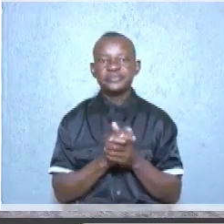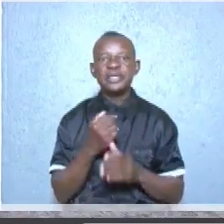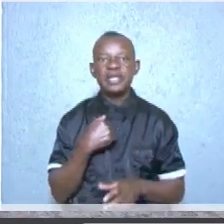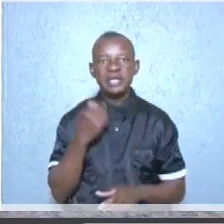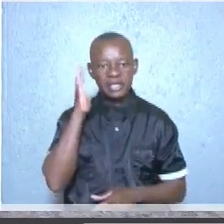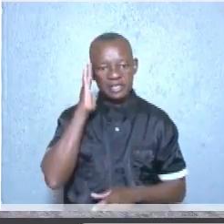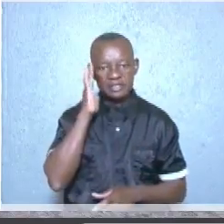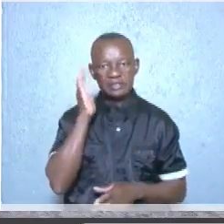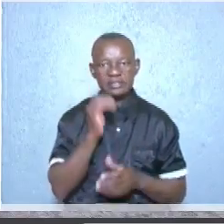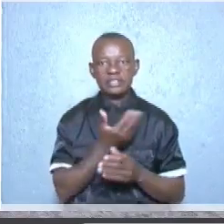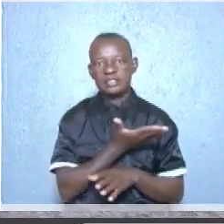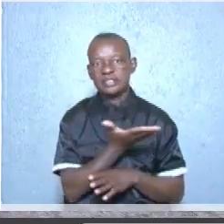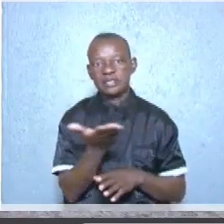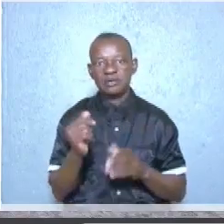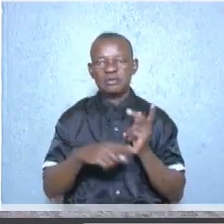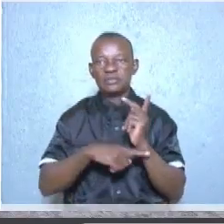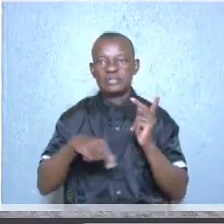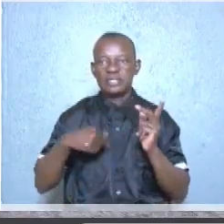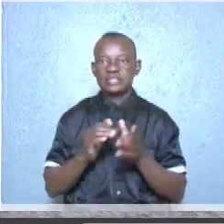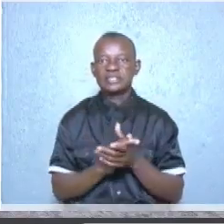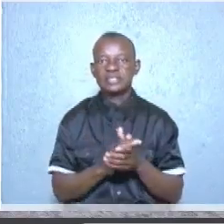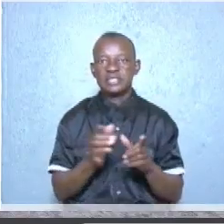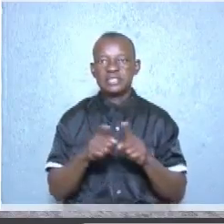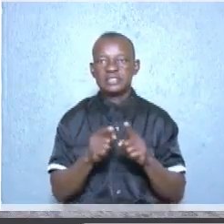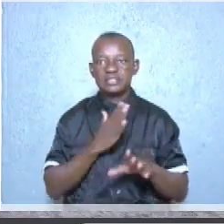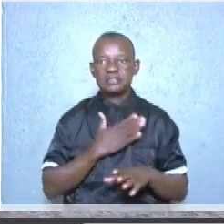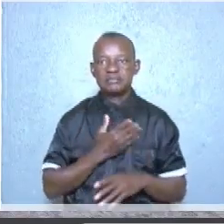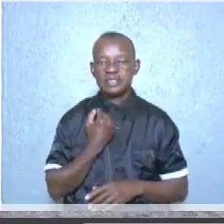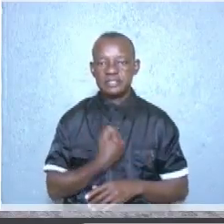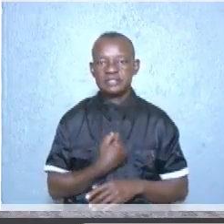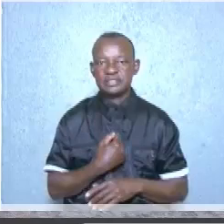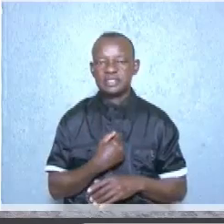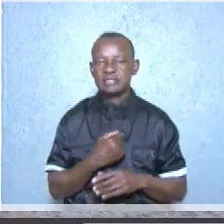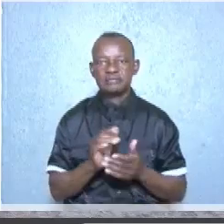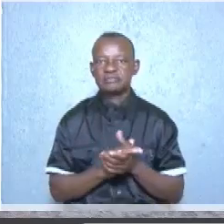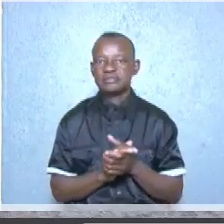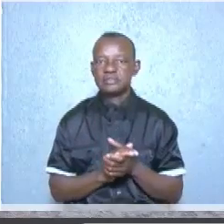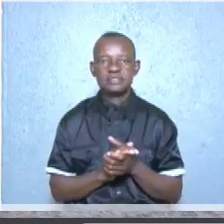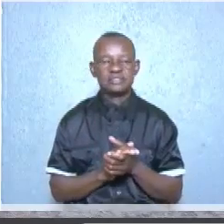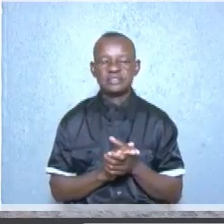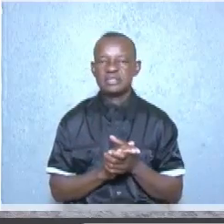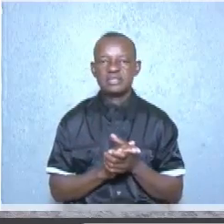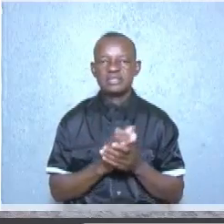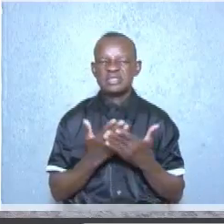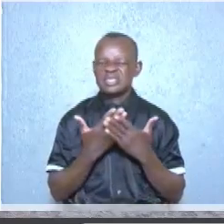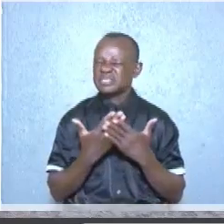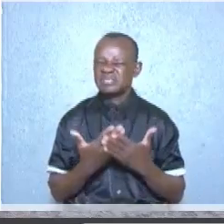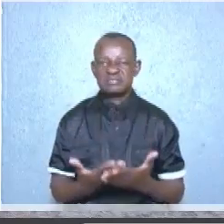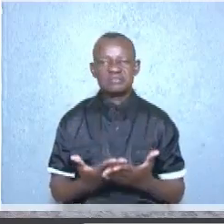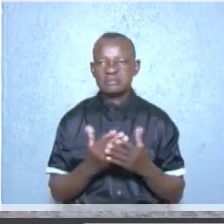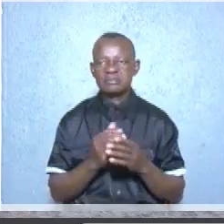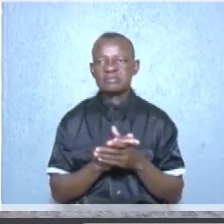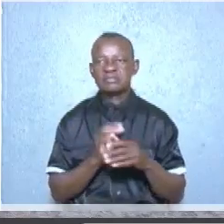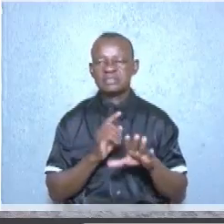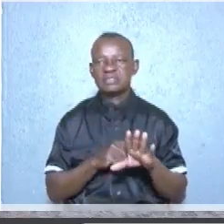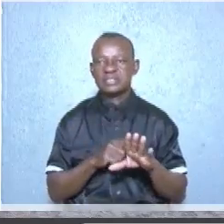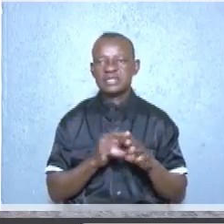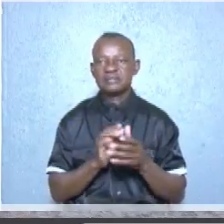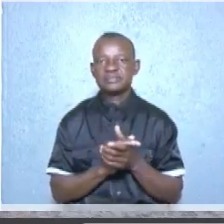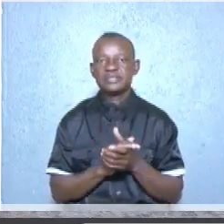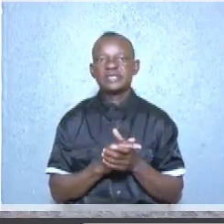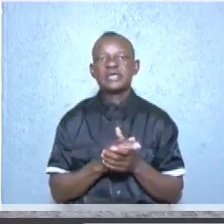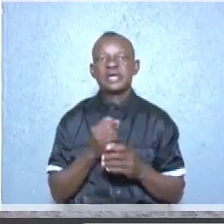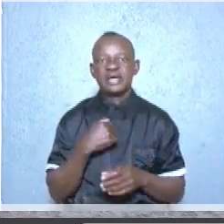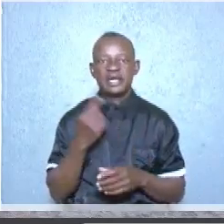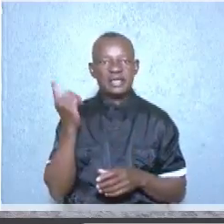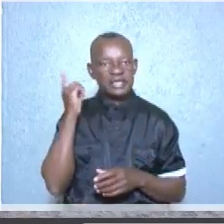I was on the farm on that Sunday morning when I opened my phone and I got this bad news. I immediately started to cry. So it